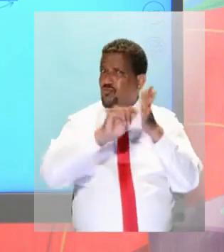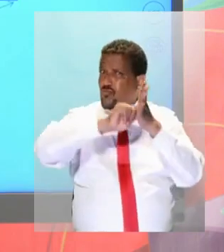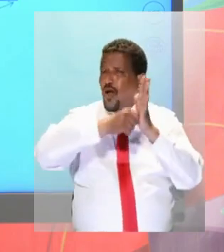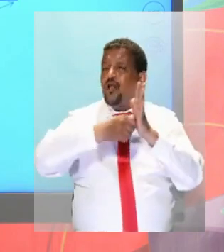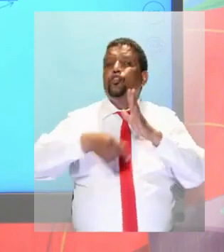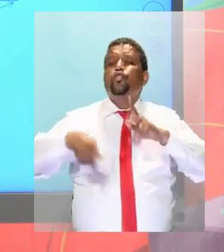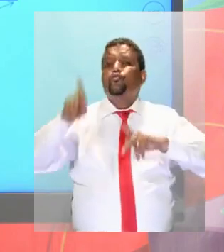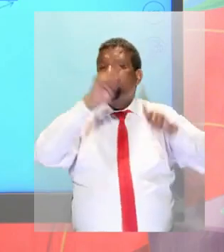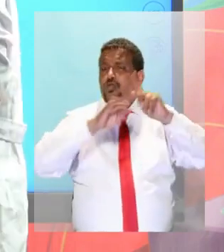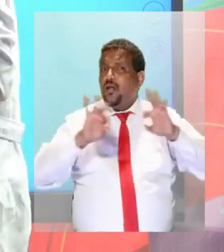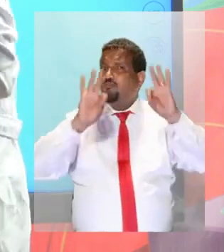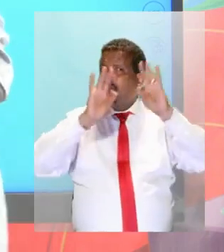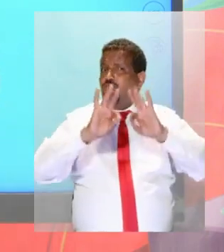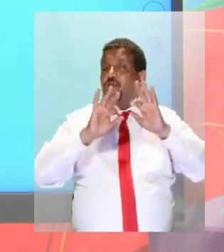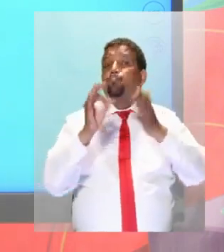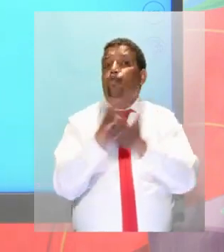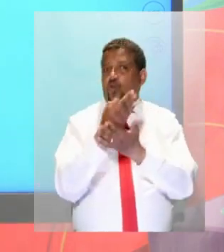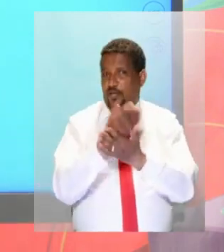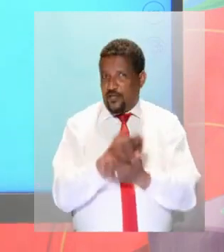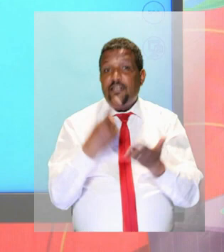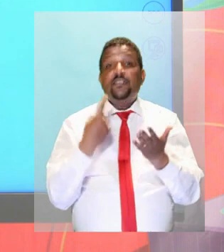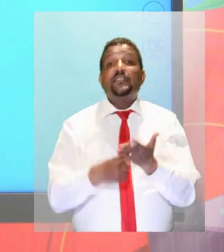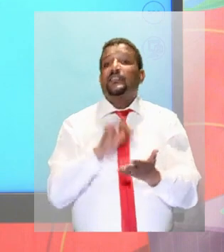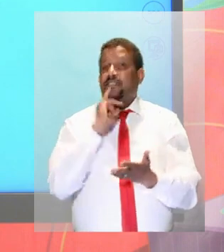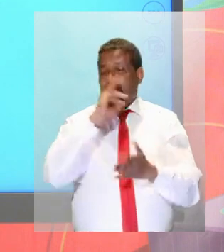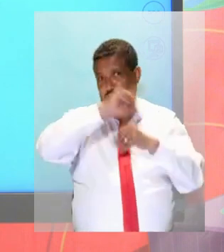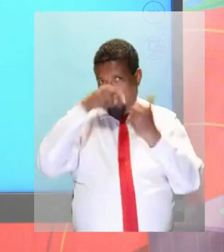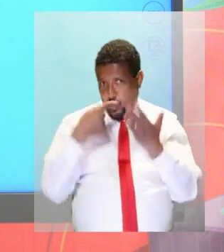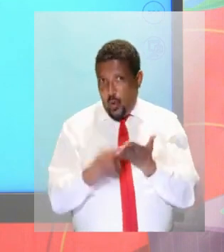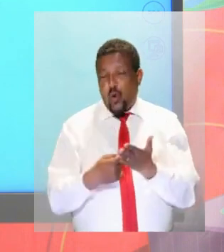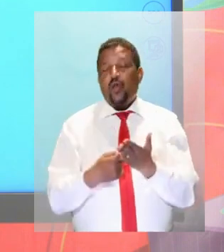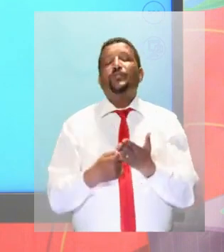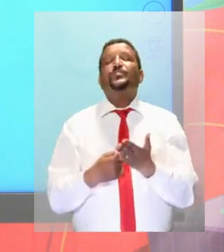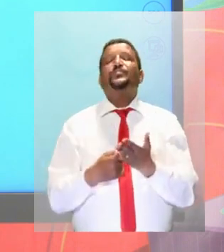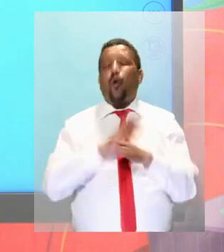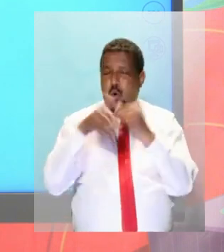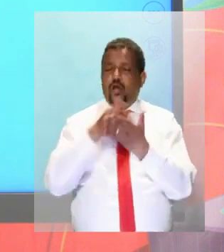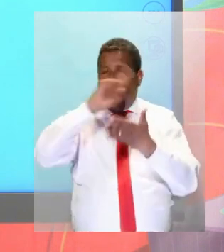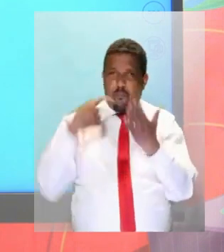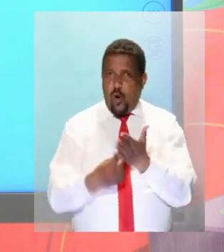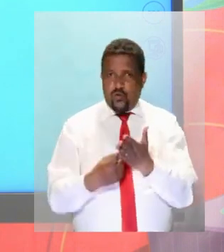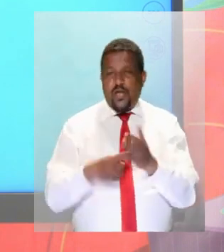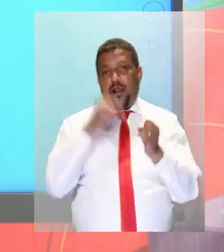socially essential products. Okay, this is all about the